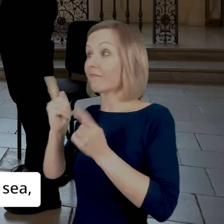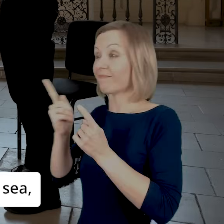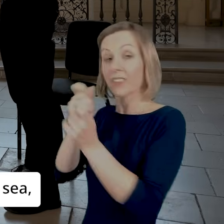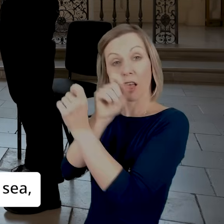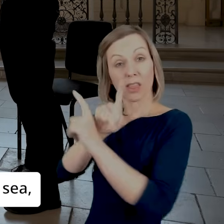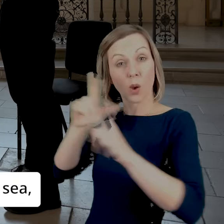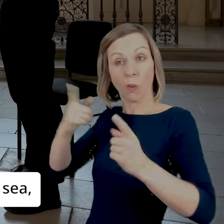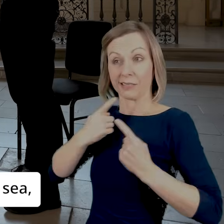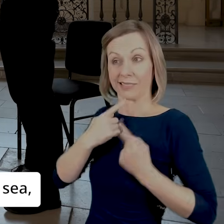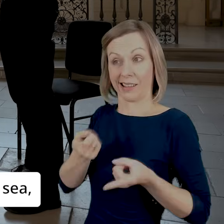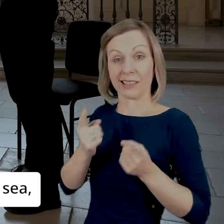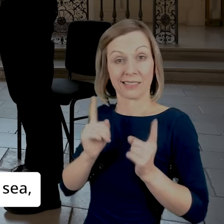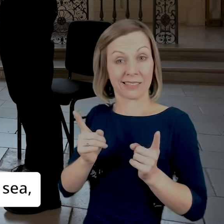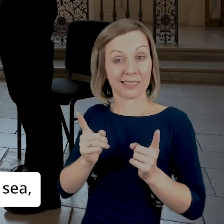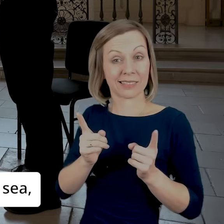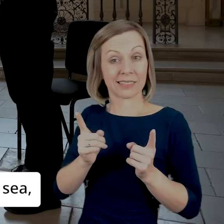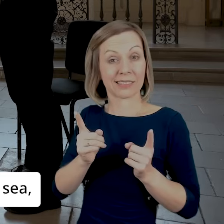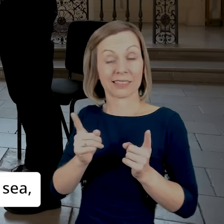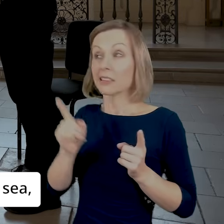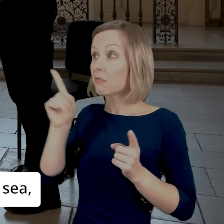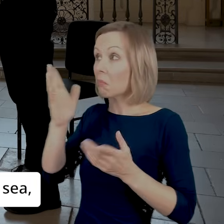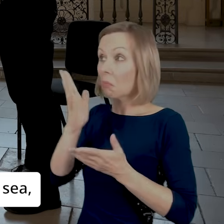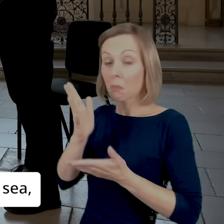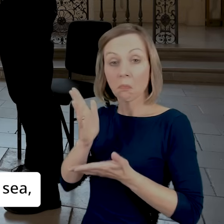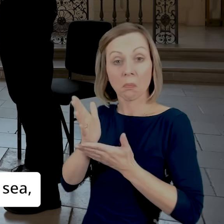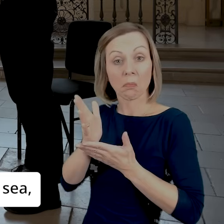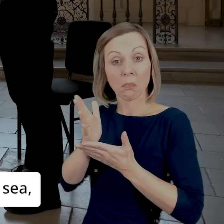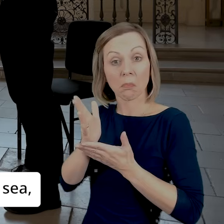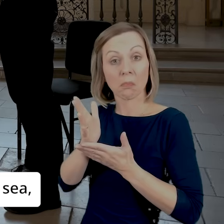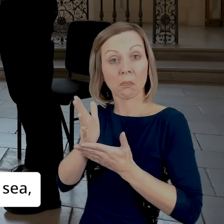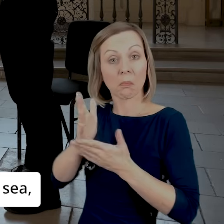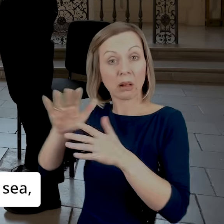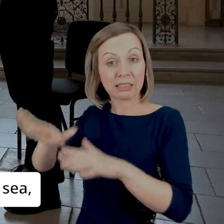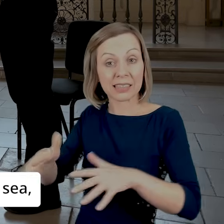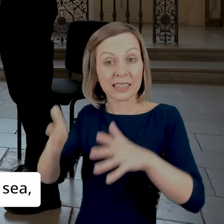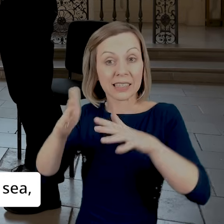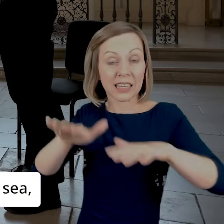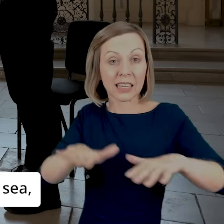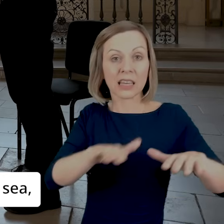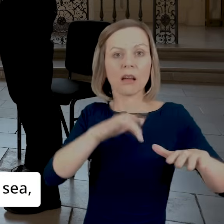Thus says the Lord, who makes a way in